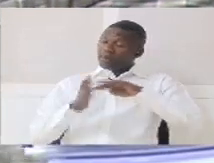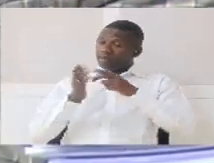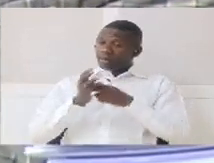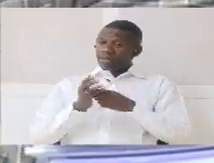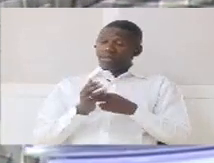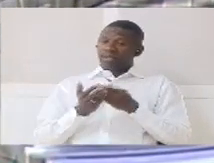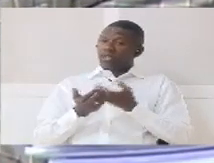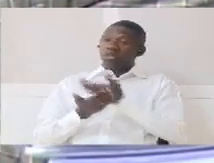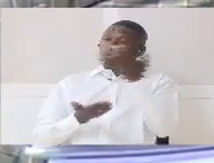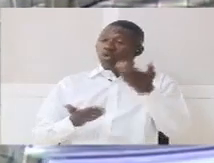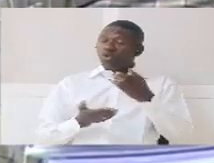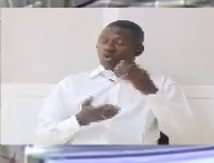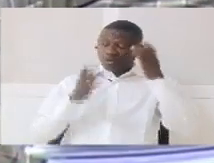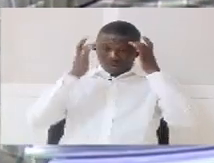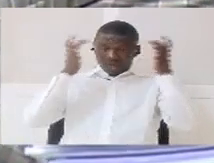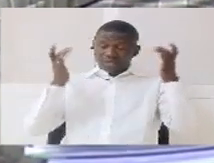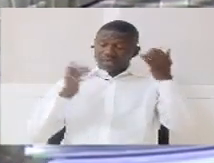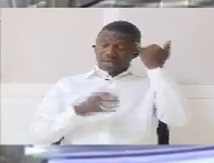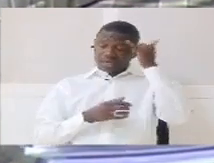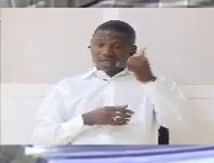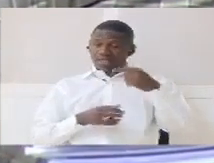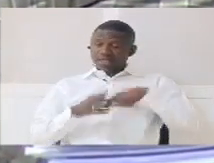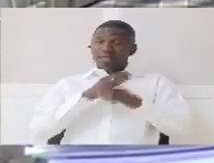prisoners were dying from beriberi.